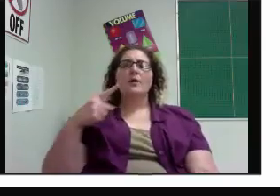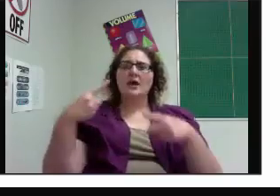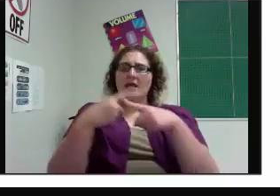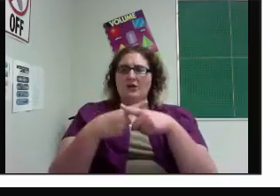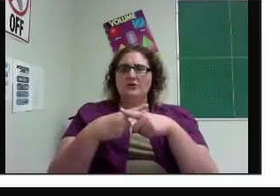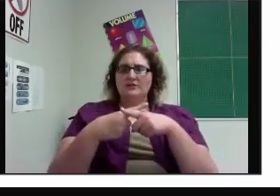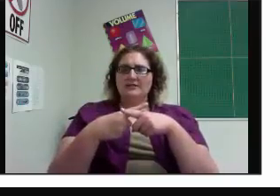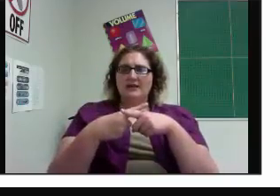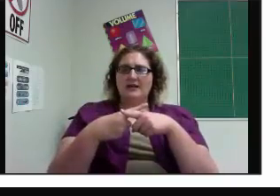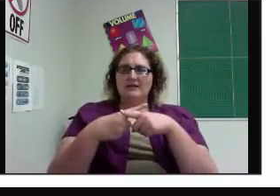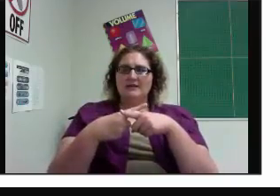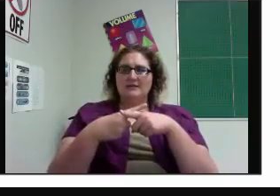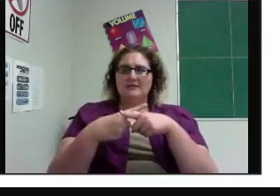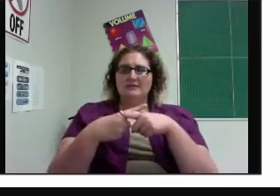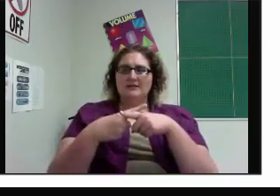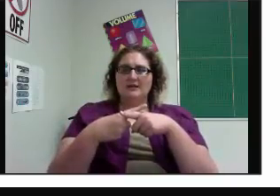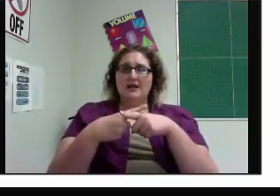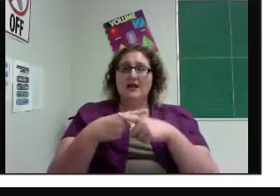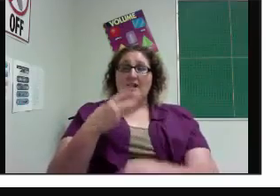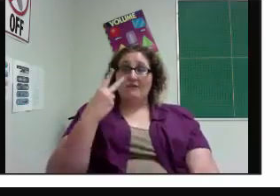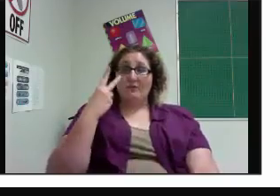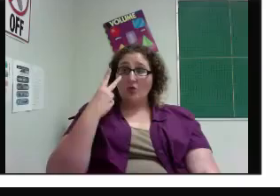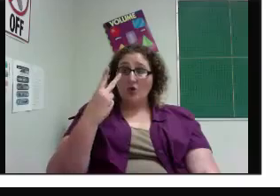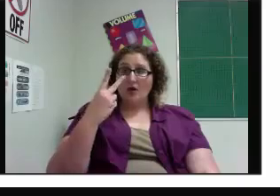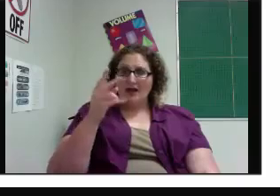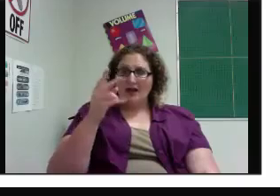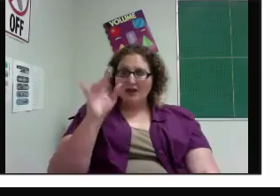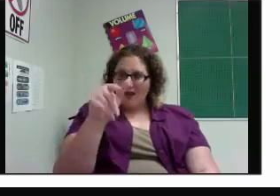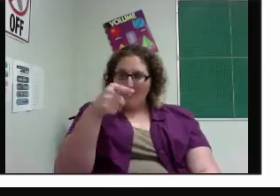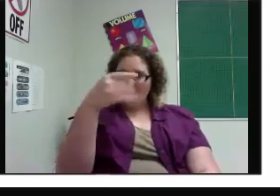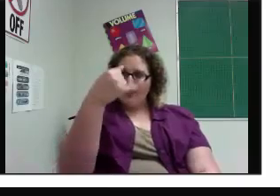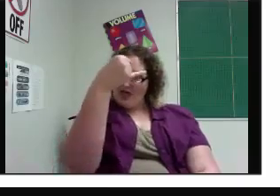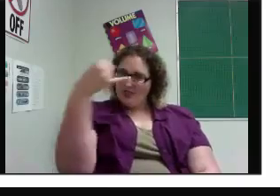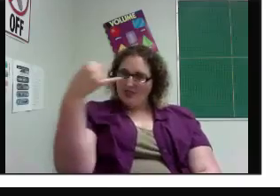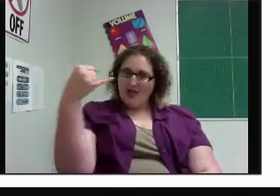to be segment XW.